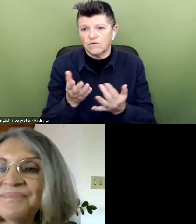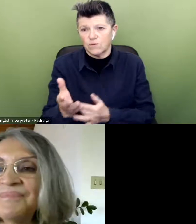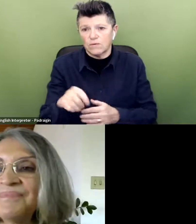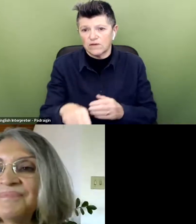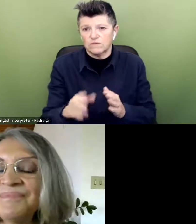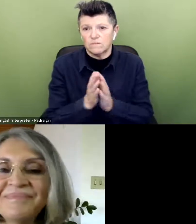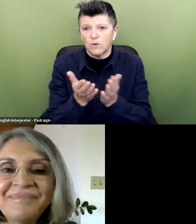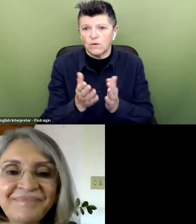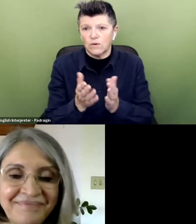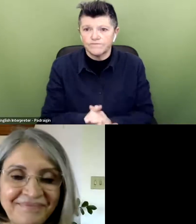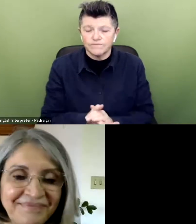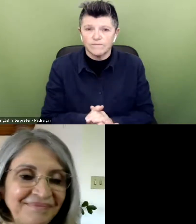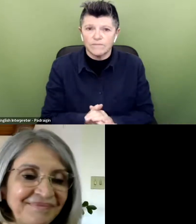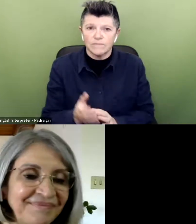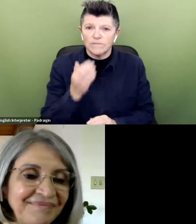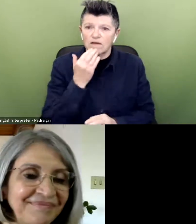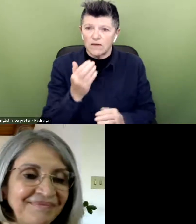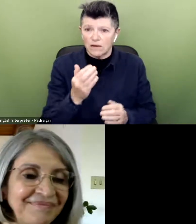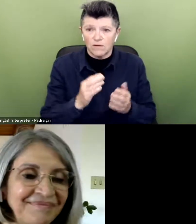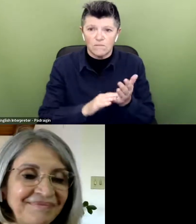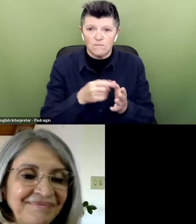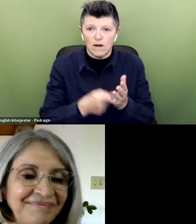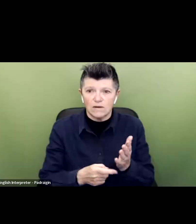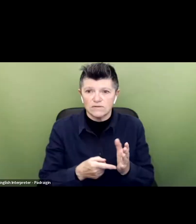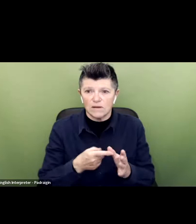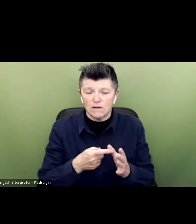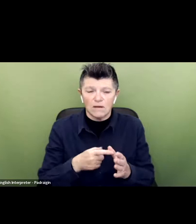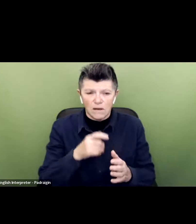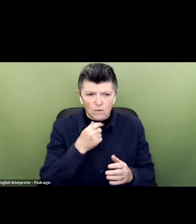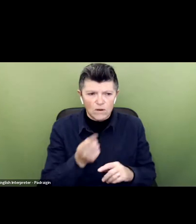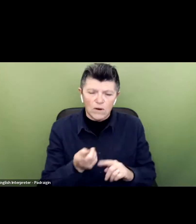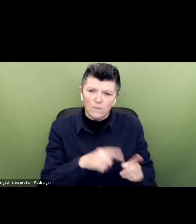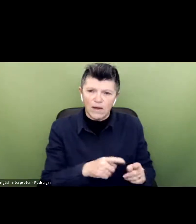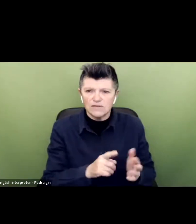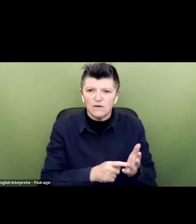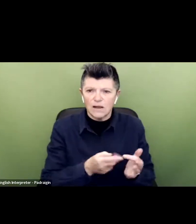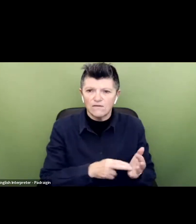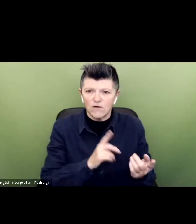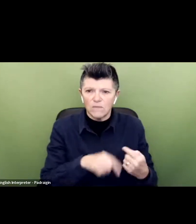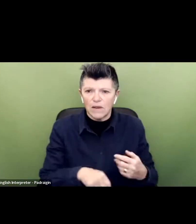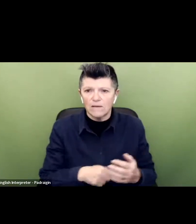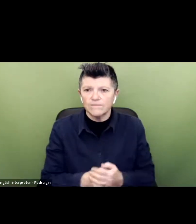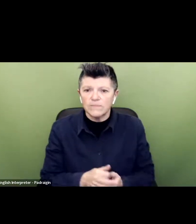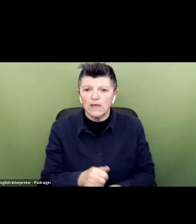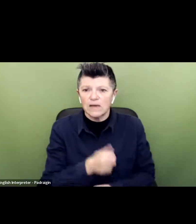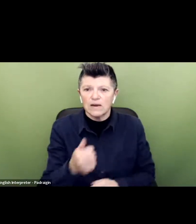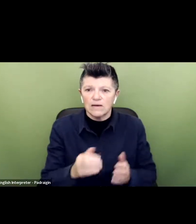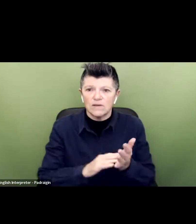Thank you, Marta. And we'll come back to replies from Ellen after. let's hear from Mike.